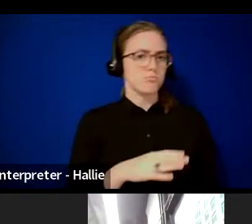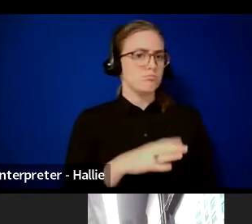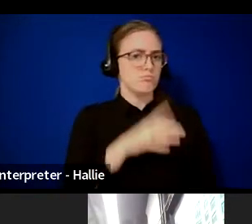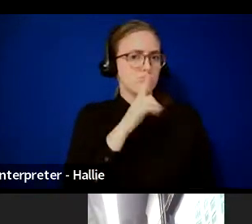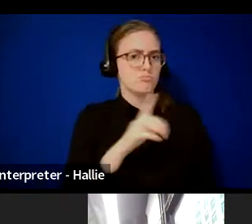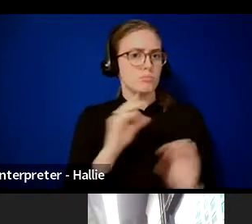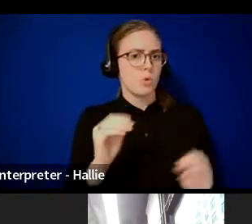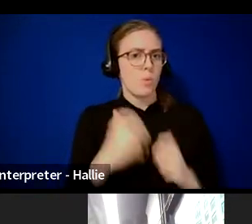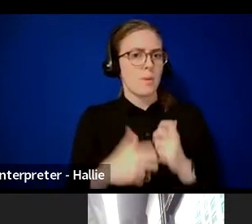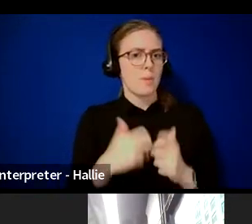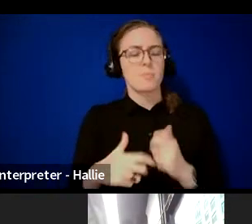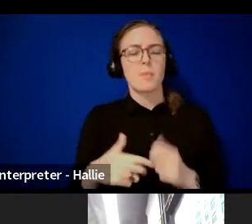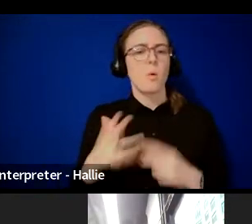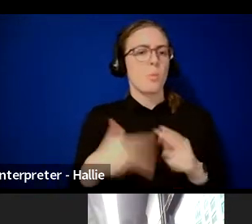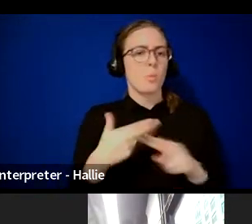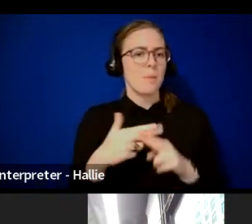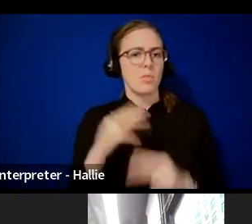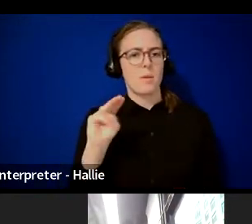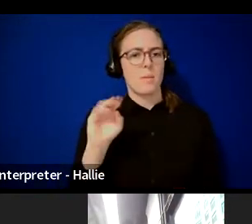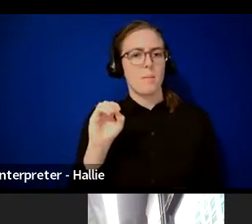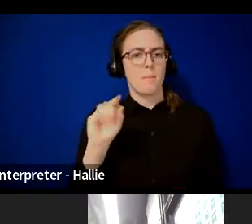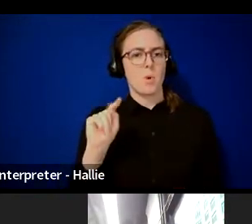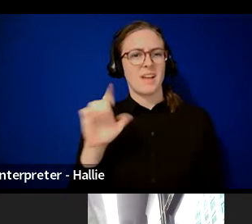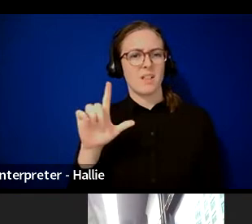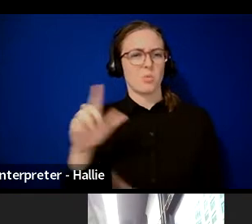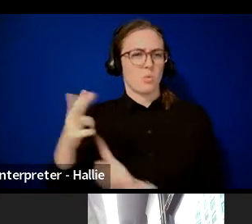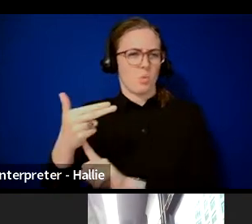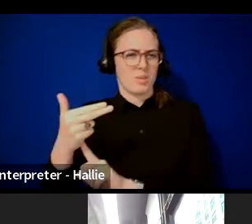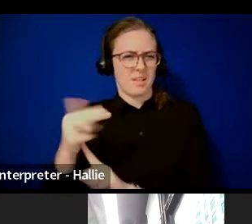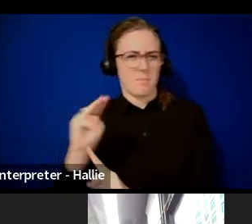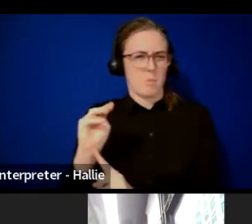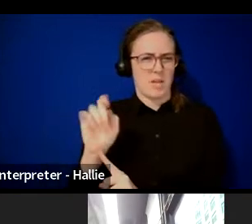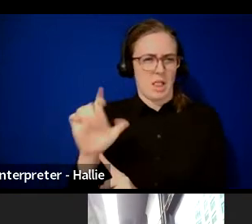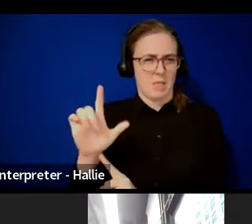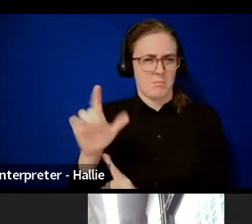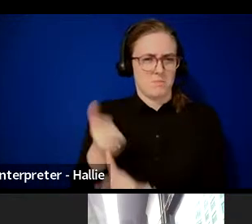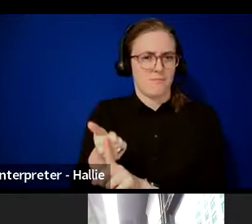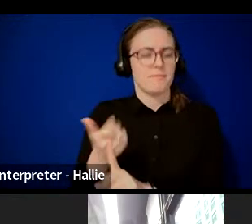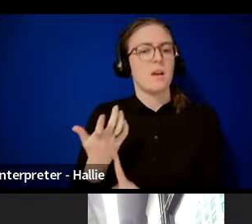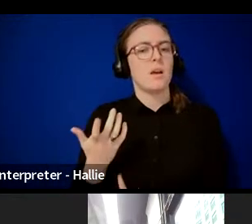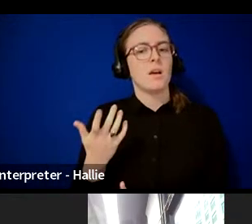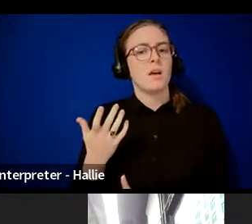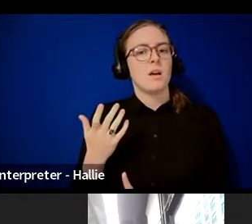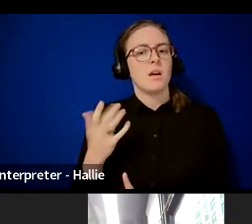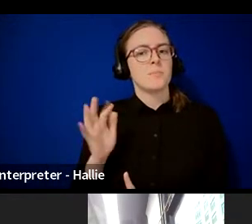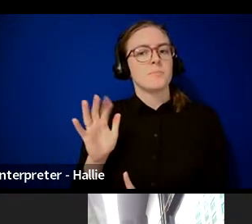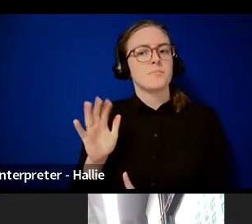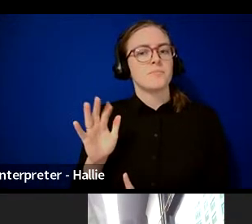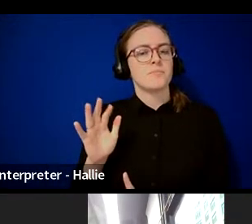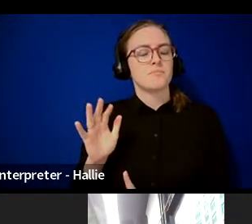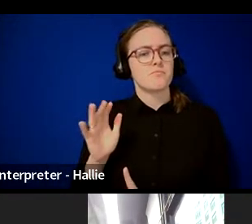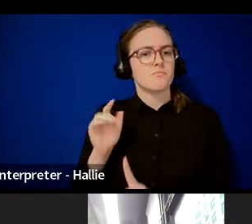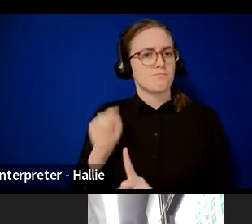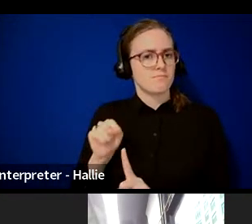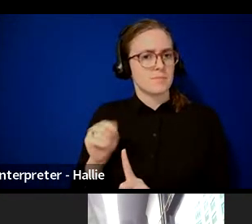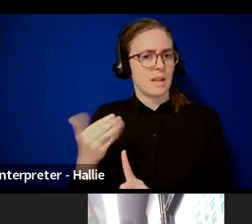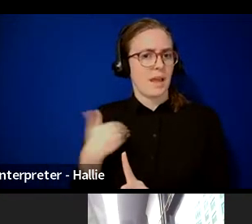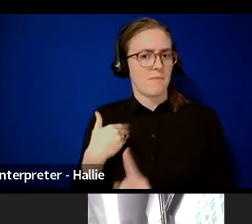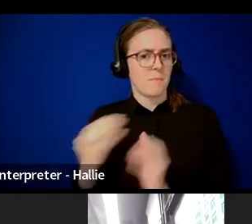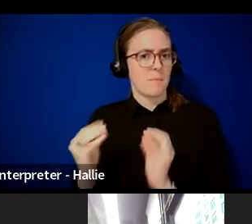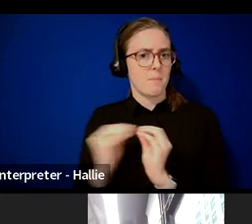problem. What about the motel or motel? Yeah. Is there